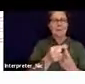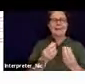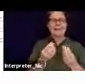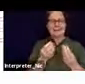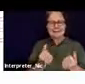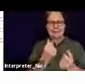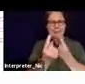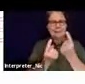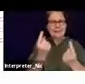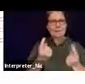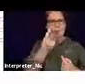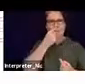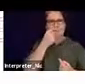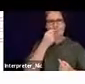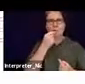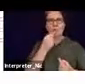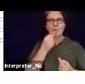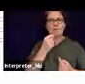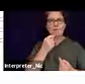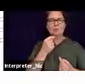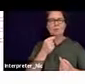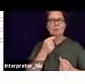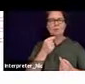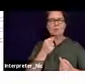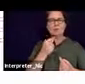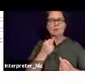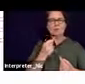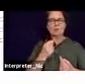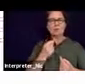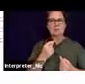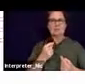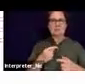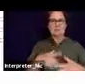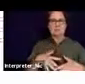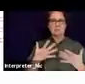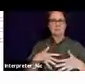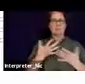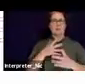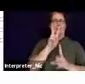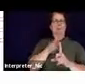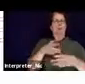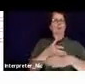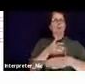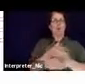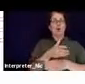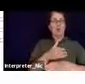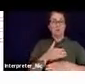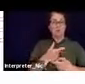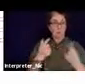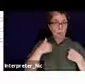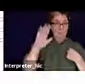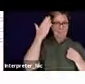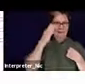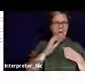it's actually stopping them applying for jobs in the first place. When we did the focus groups around this, some